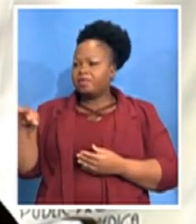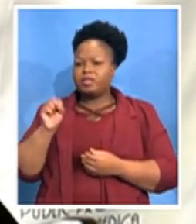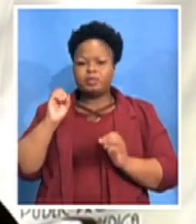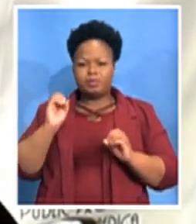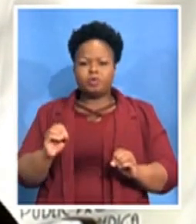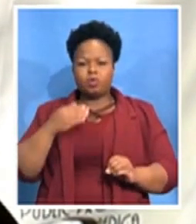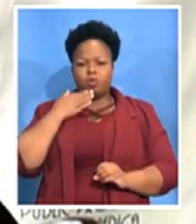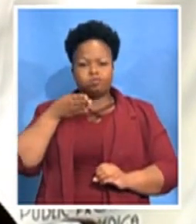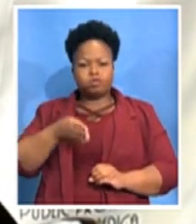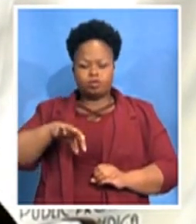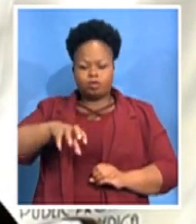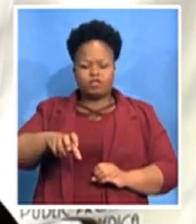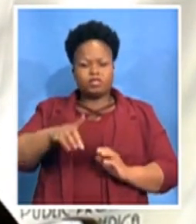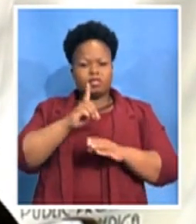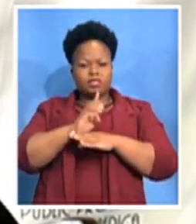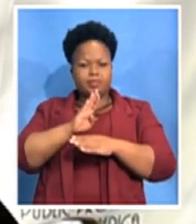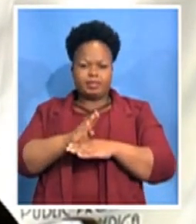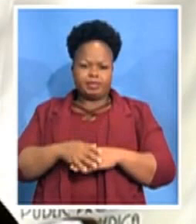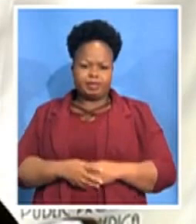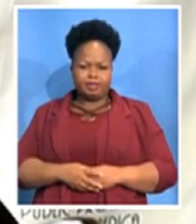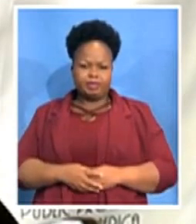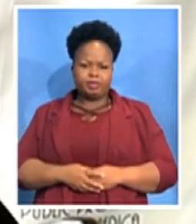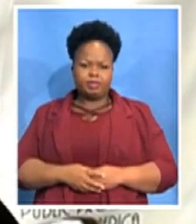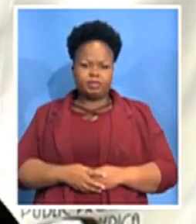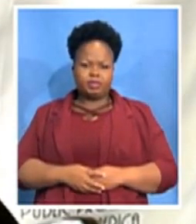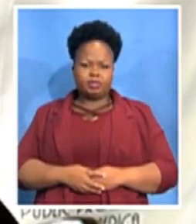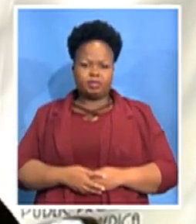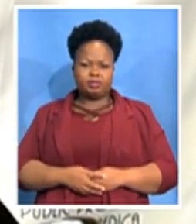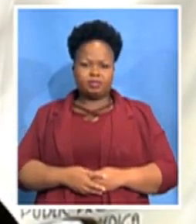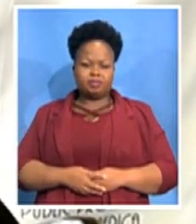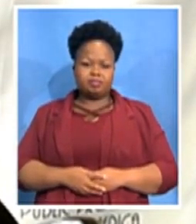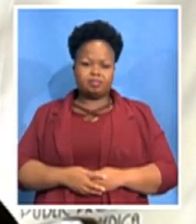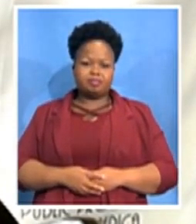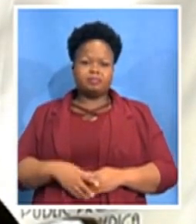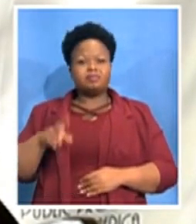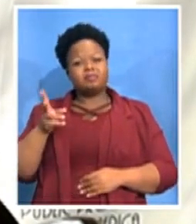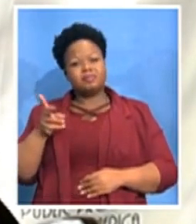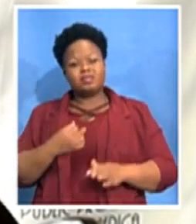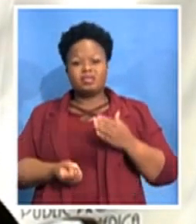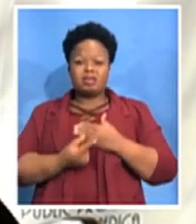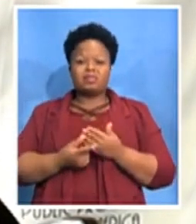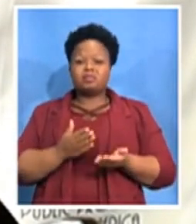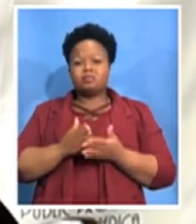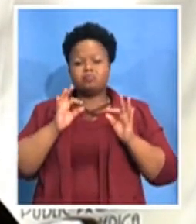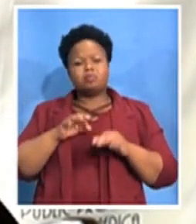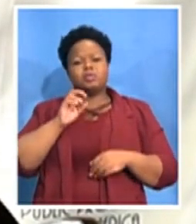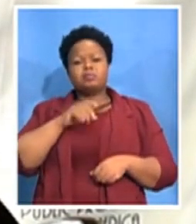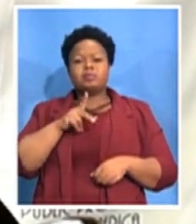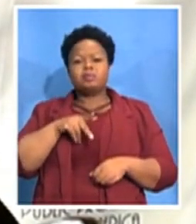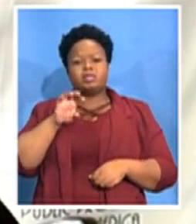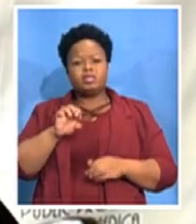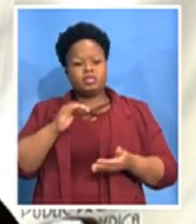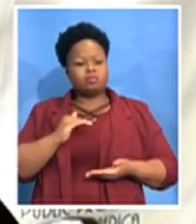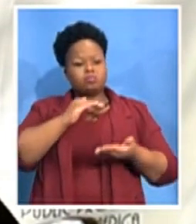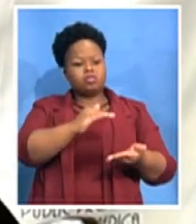database. At some point, there were substandard PPEs that were delivered to the hospitals as the gowns